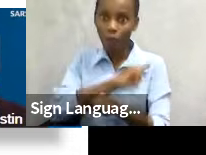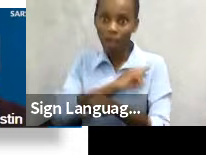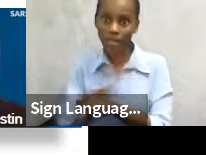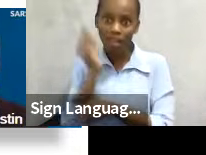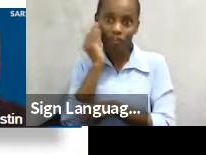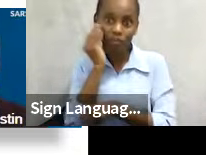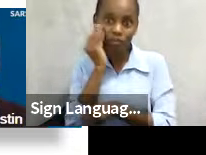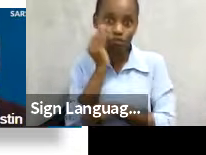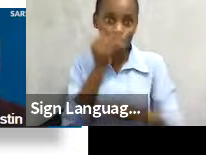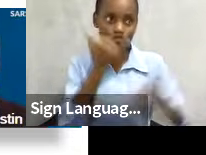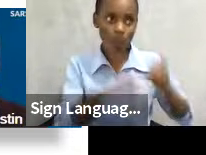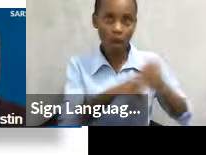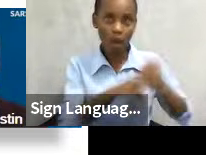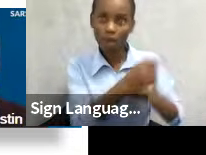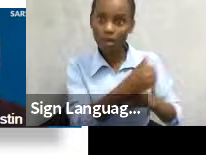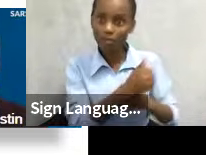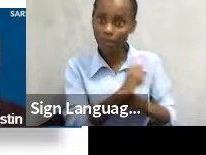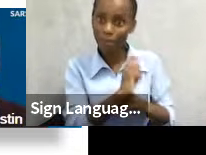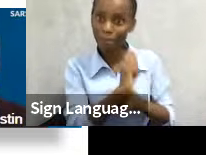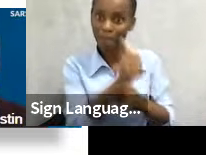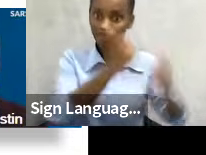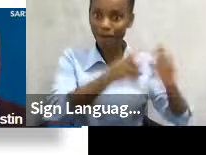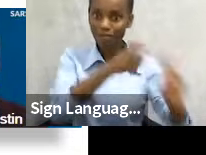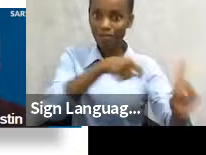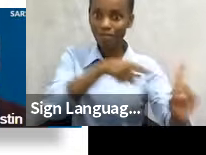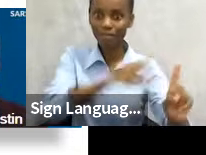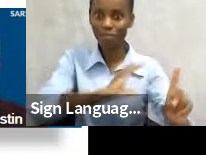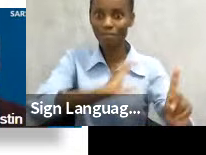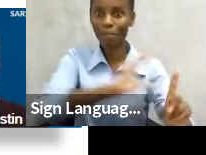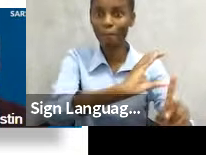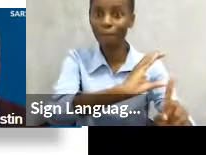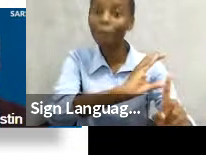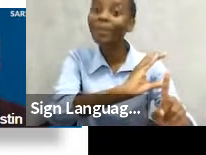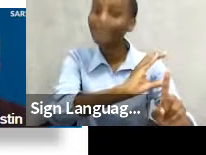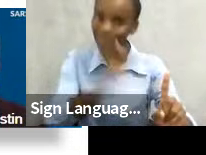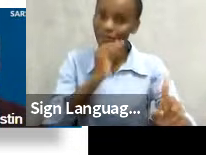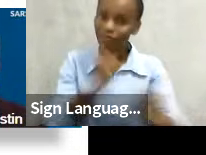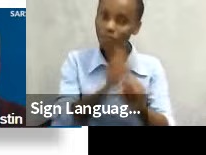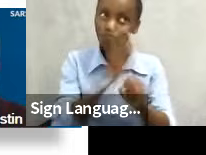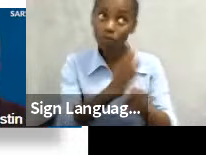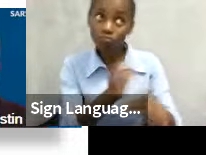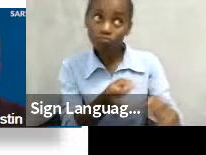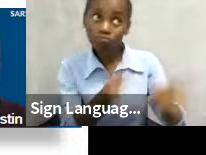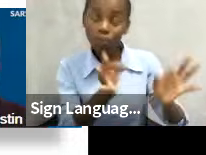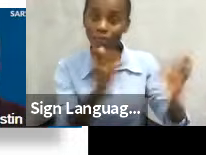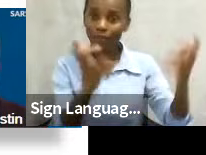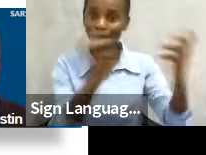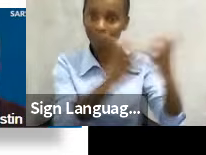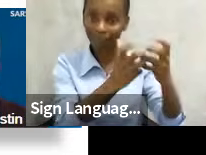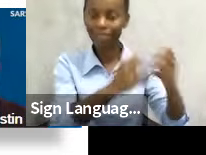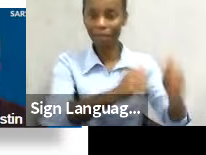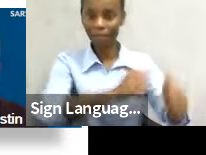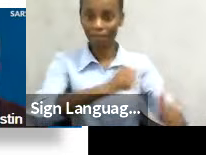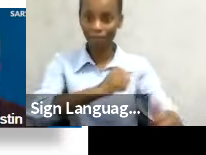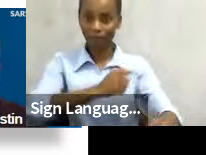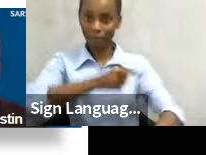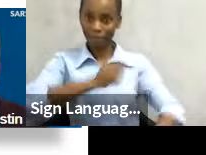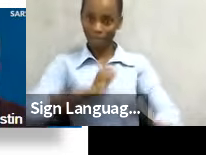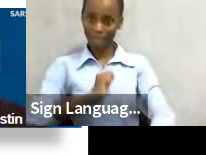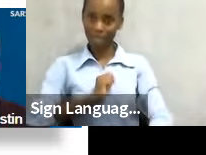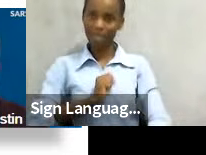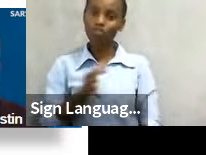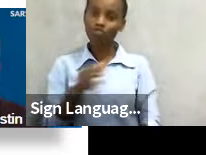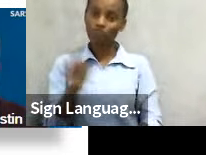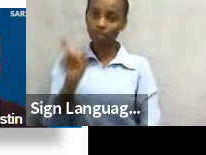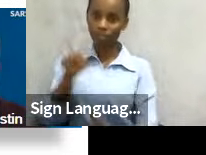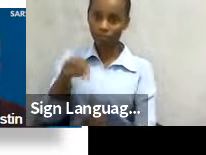we just ask you to verify those new bank details that you've entered on your RTR 12 or personal income tax return, and supply us with some supporting documents